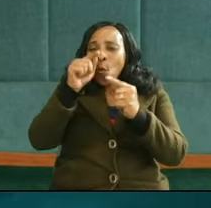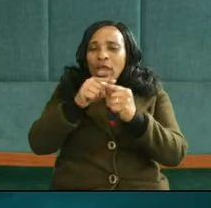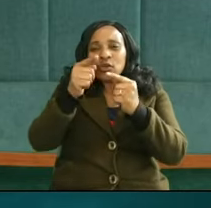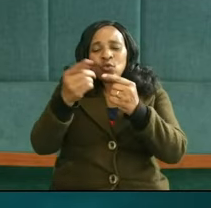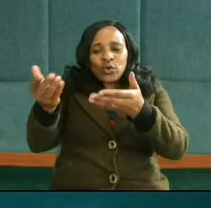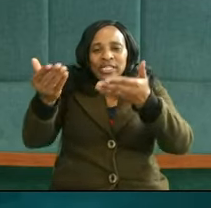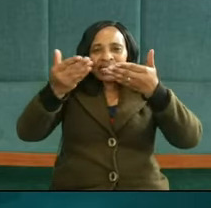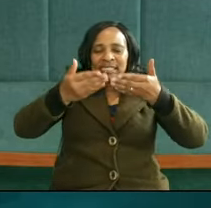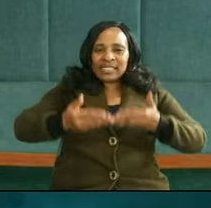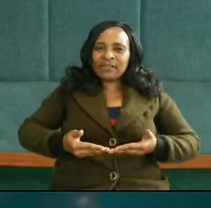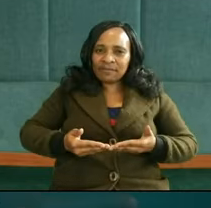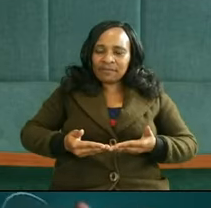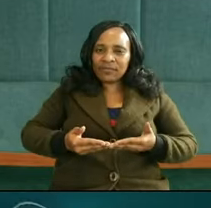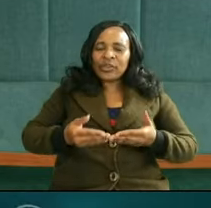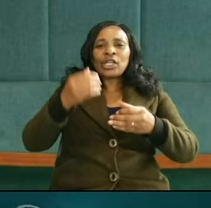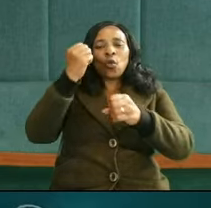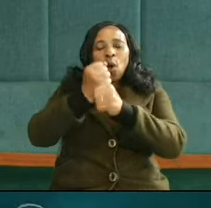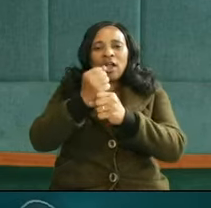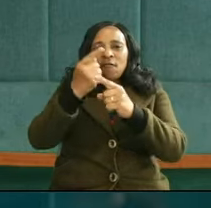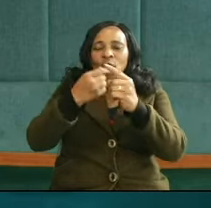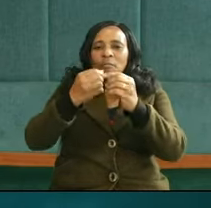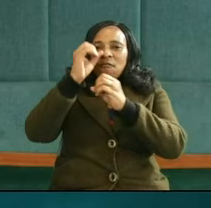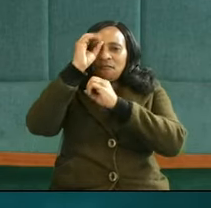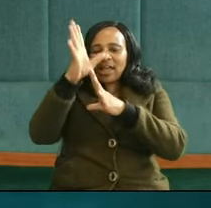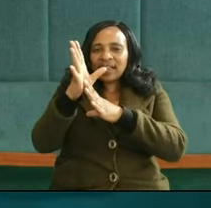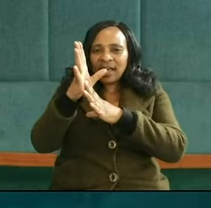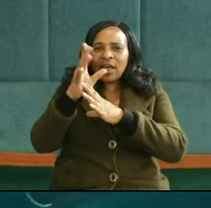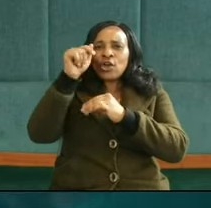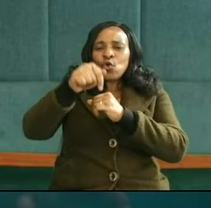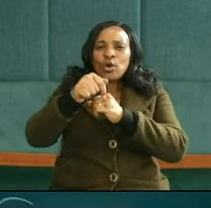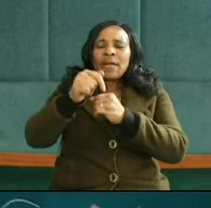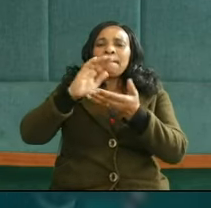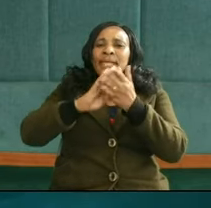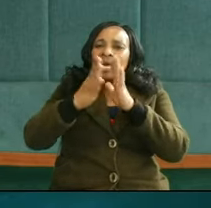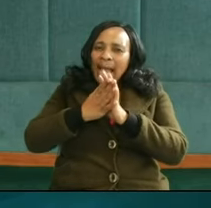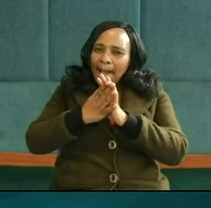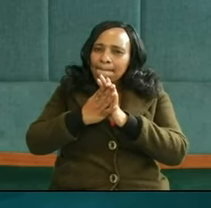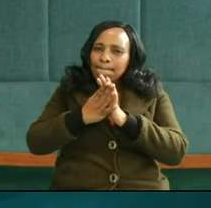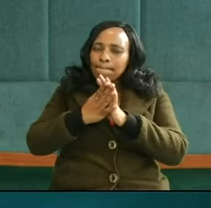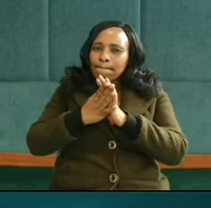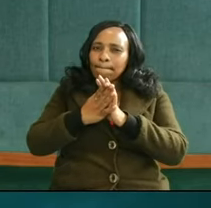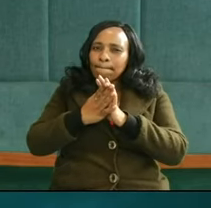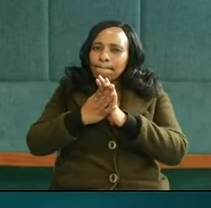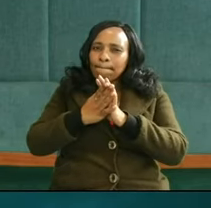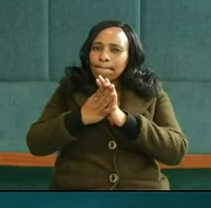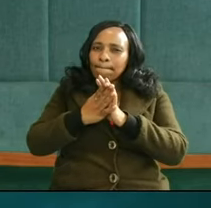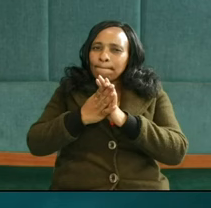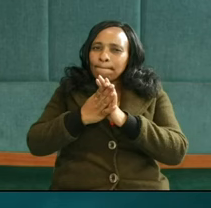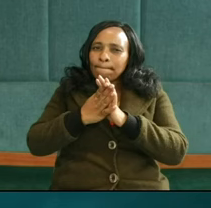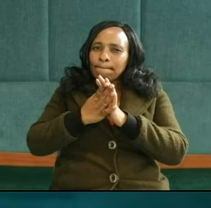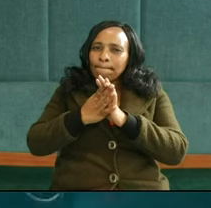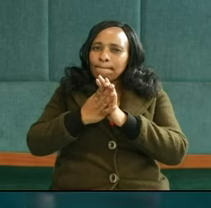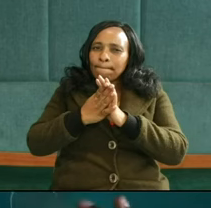the promise of the Father, you will be my witnesses in Jerusalem, in Judea, in Samaria, and